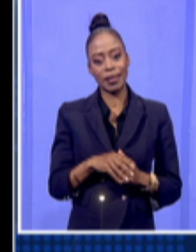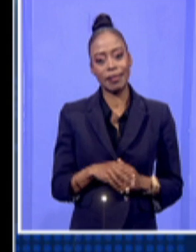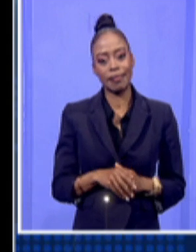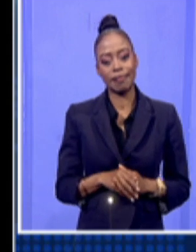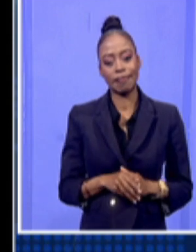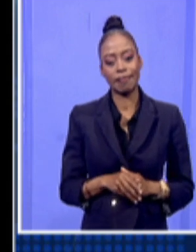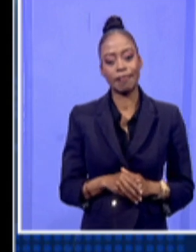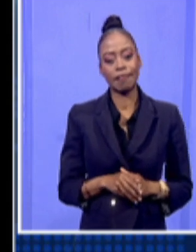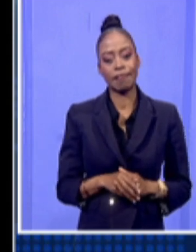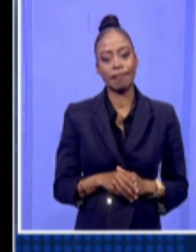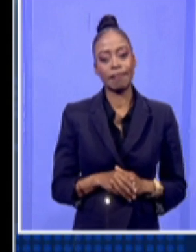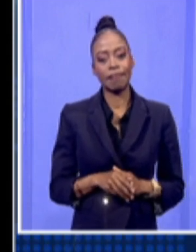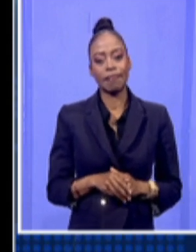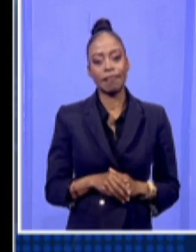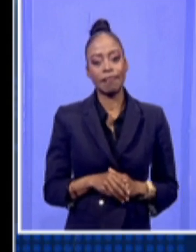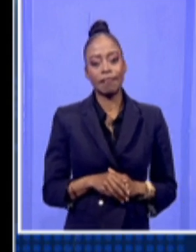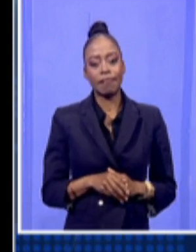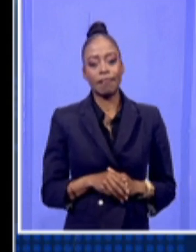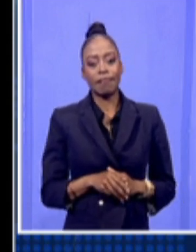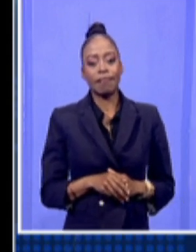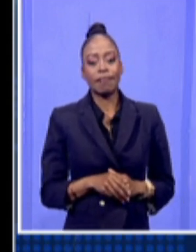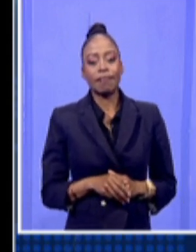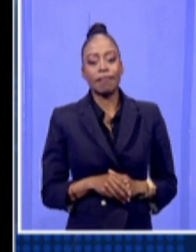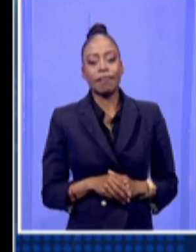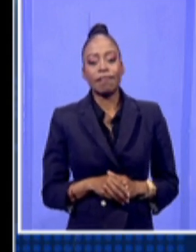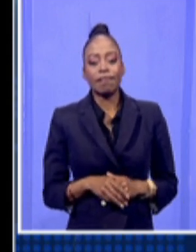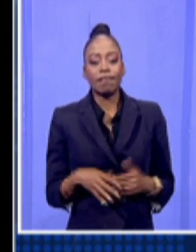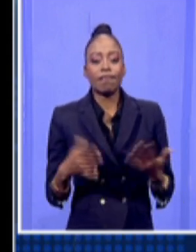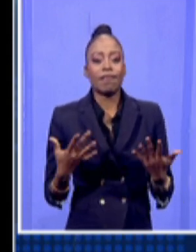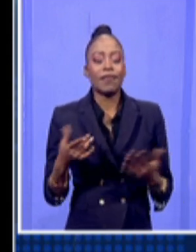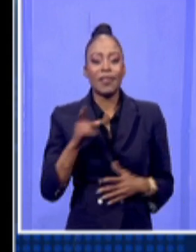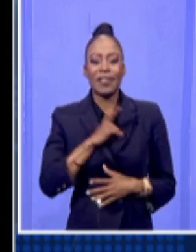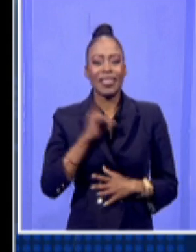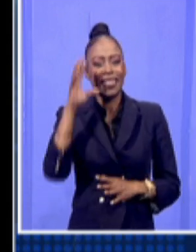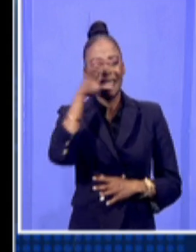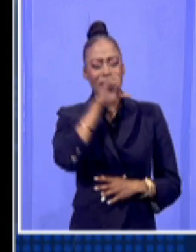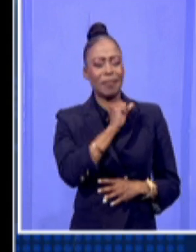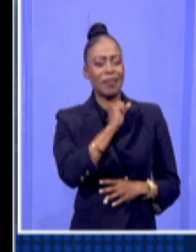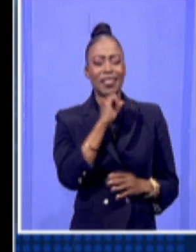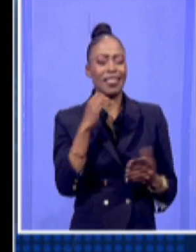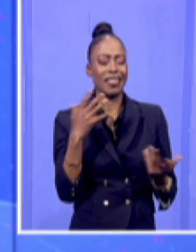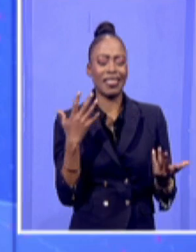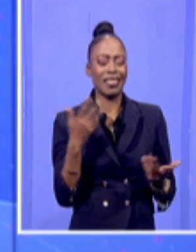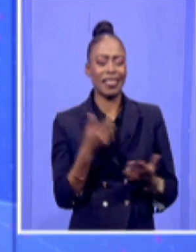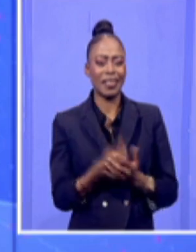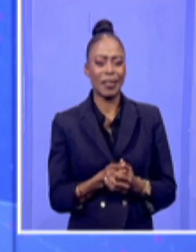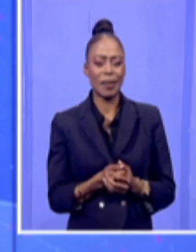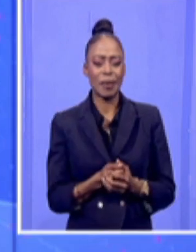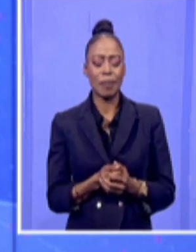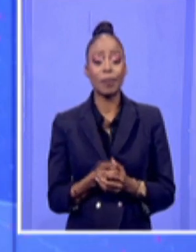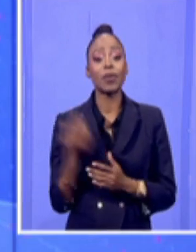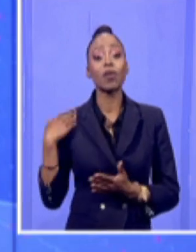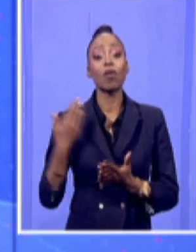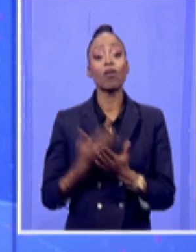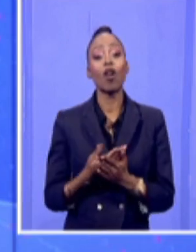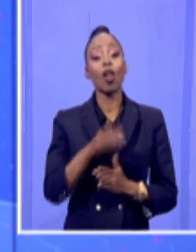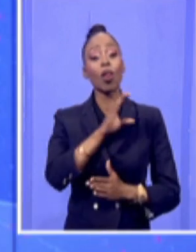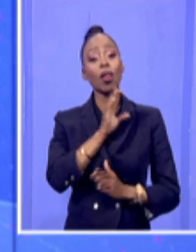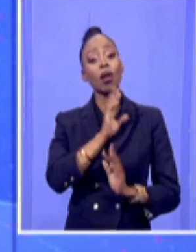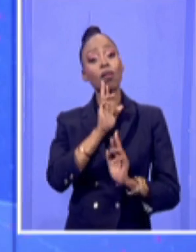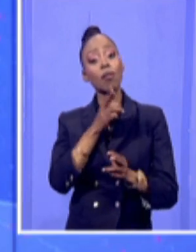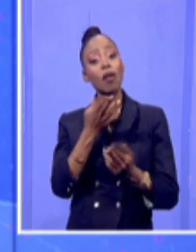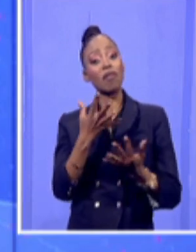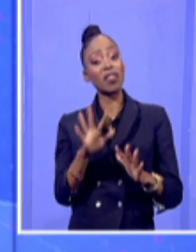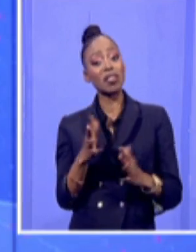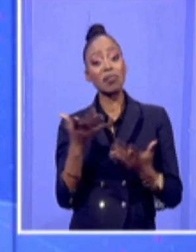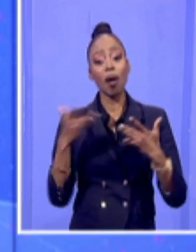of himself. That would be assumption. That is the assumption. Has there been a response from your client? Is she